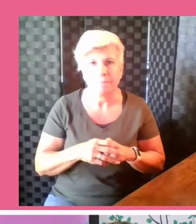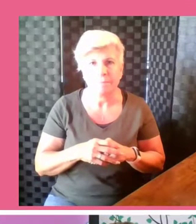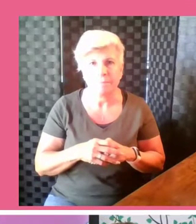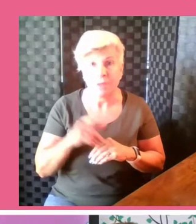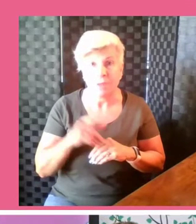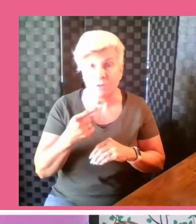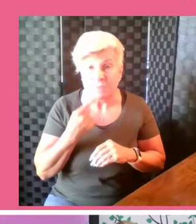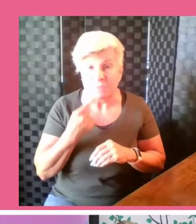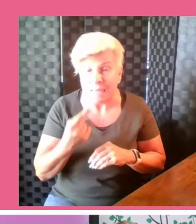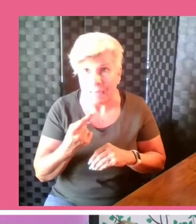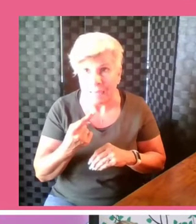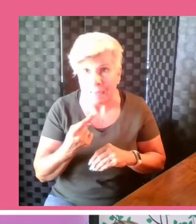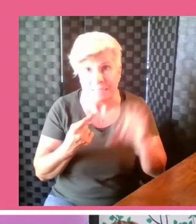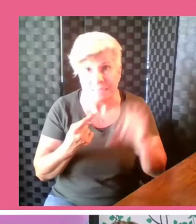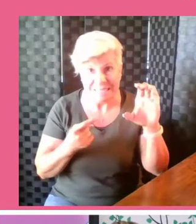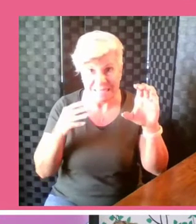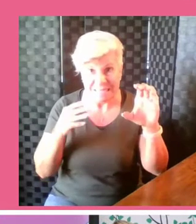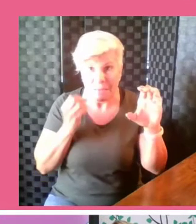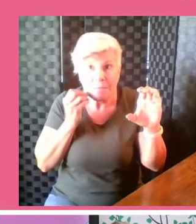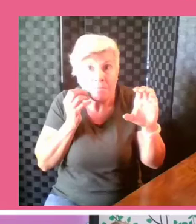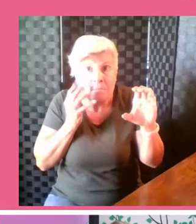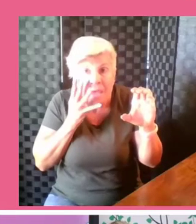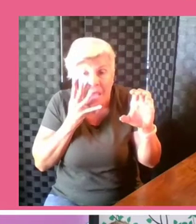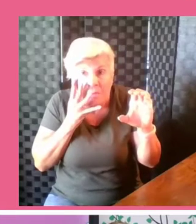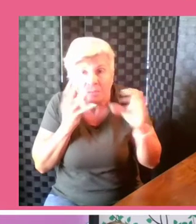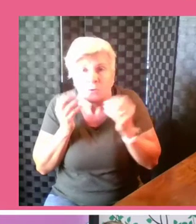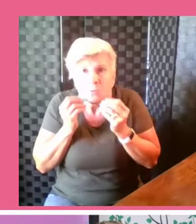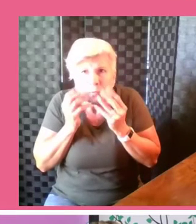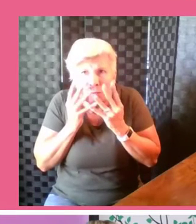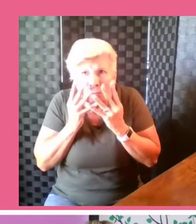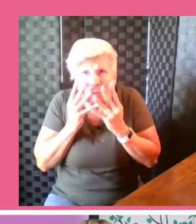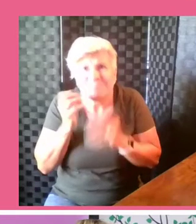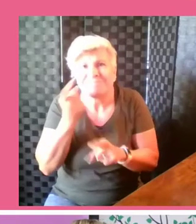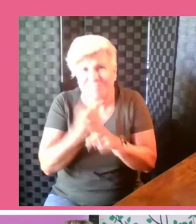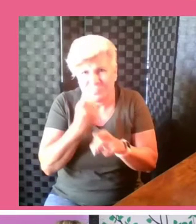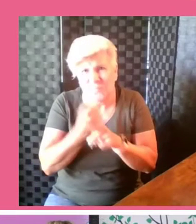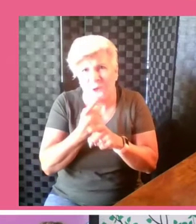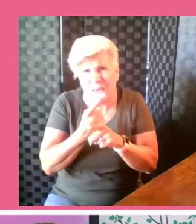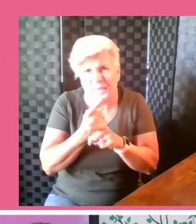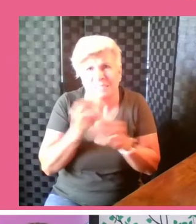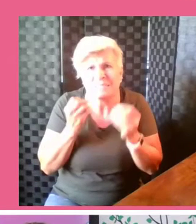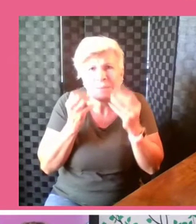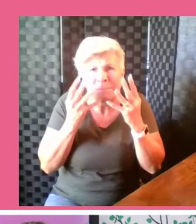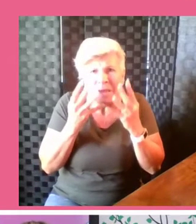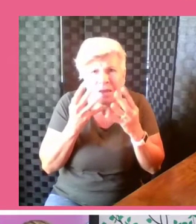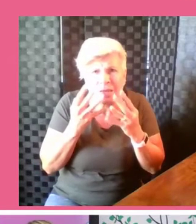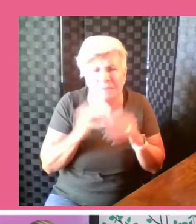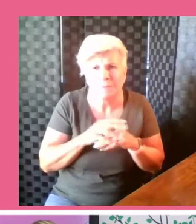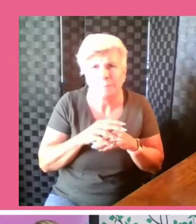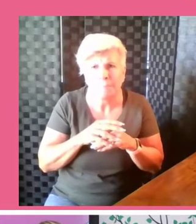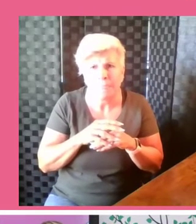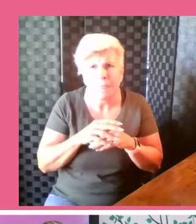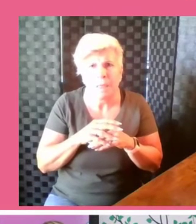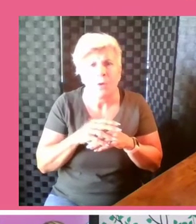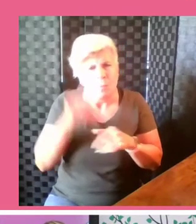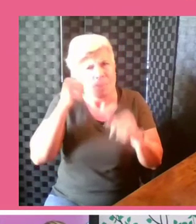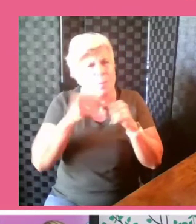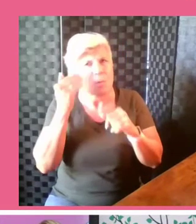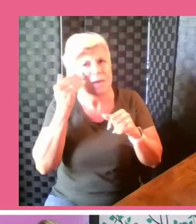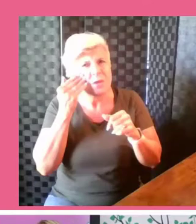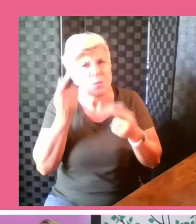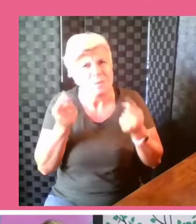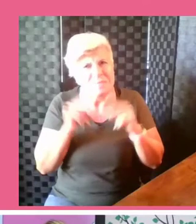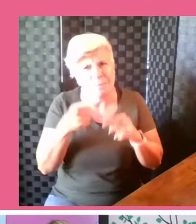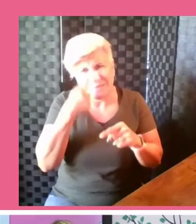If you said C, embarrassed, you are correct. She's embarrassed. Remember, we know what's going on in this